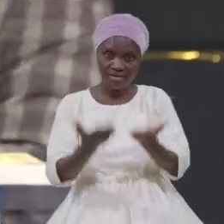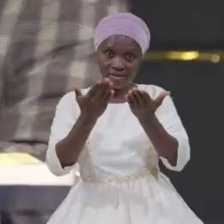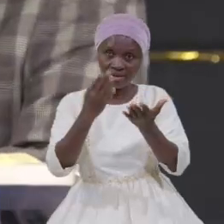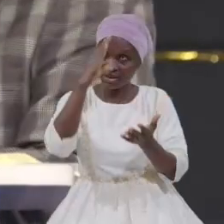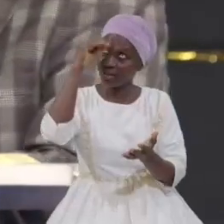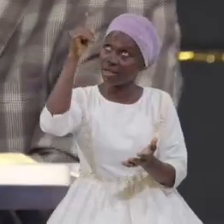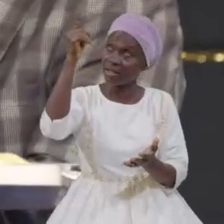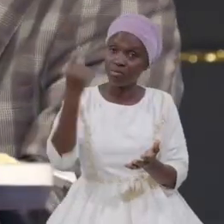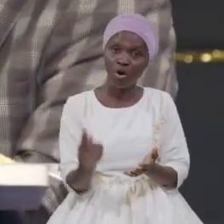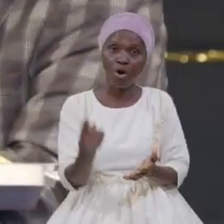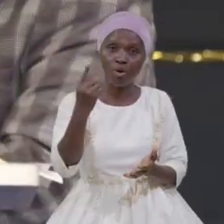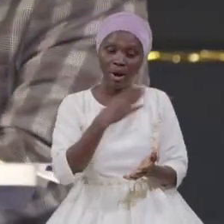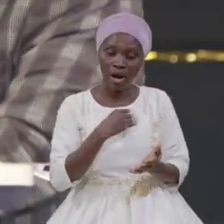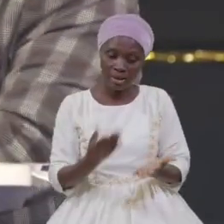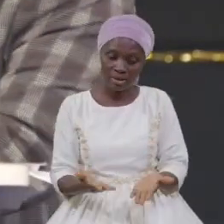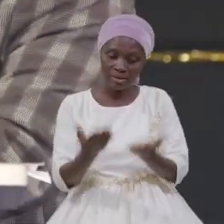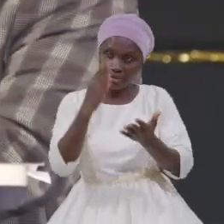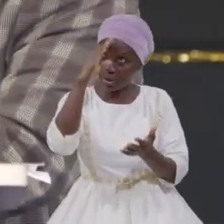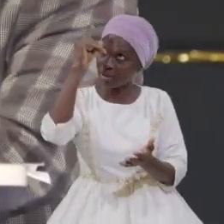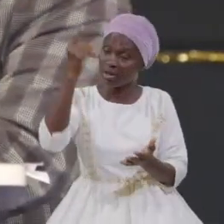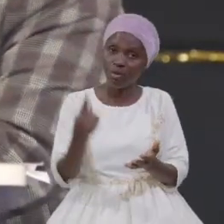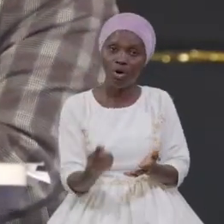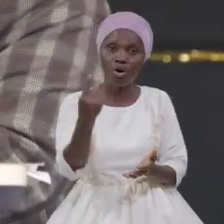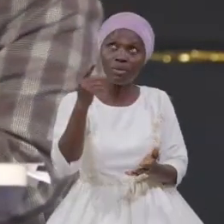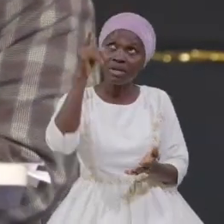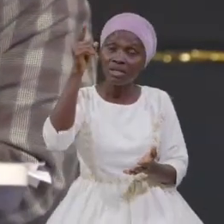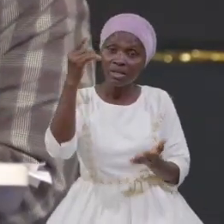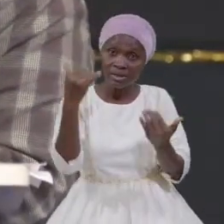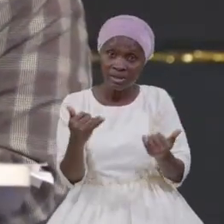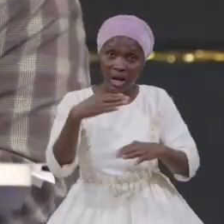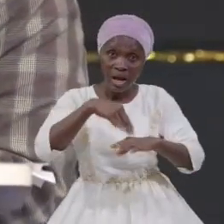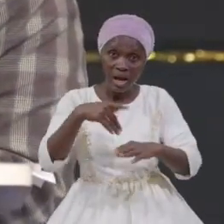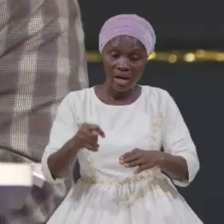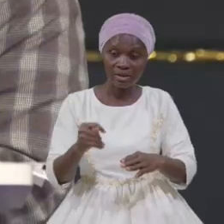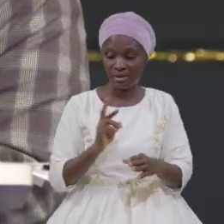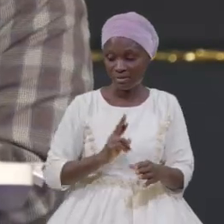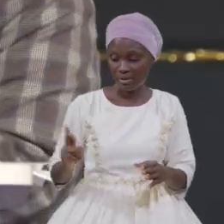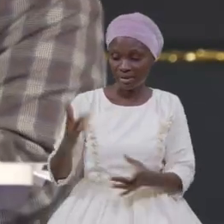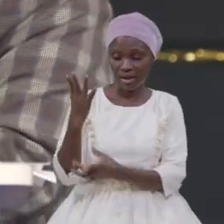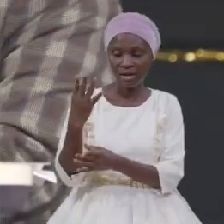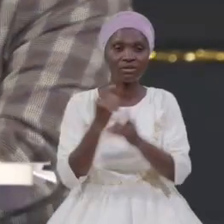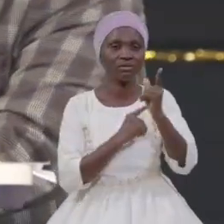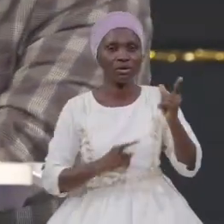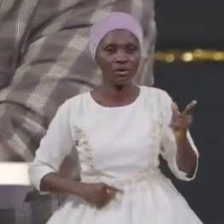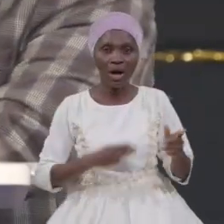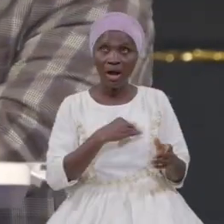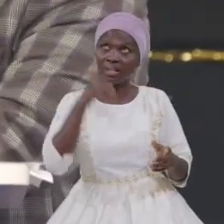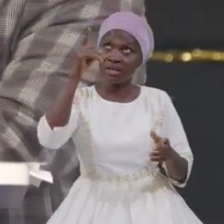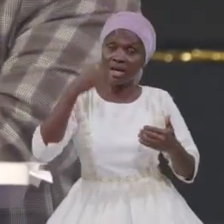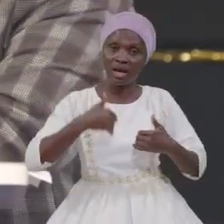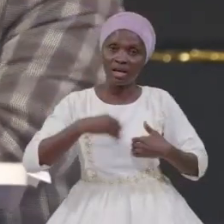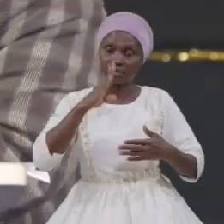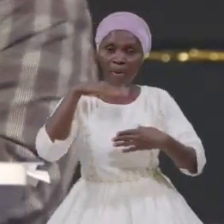He's now at the right hand of the Lord and is made a prince and a